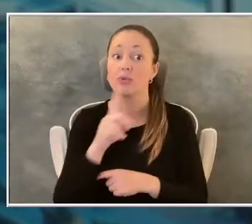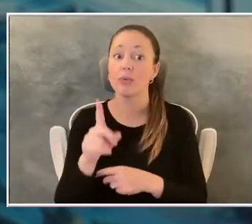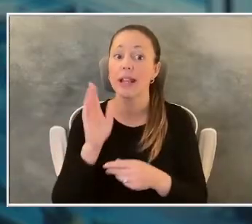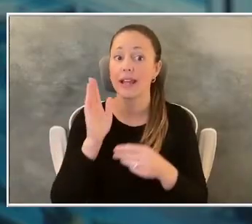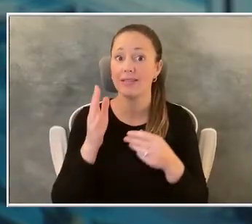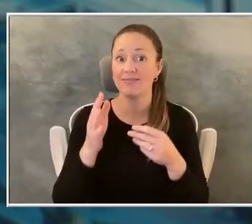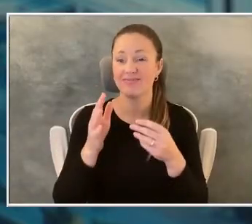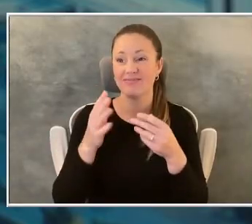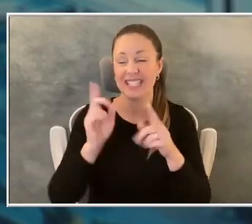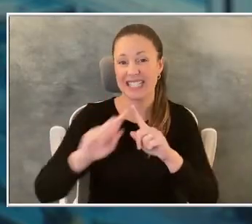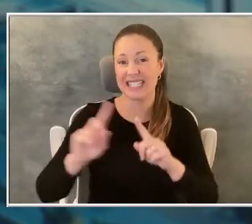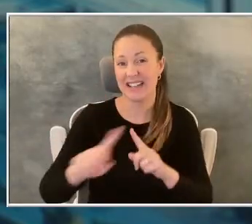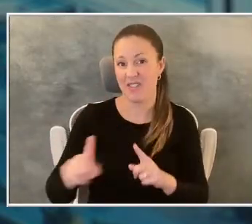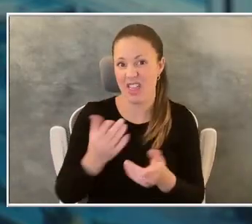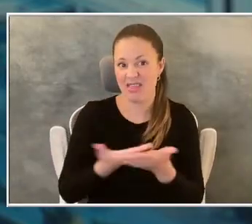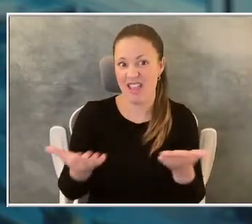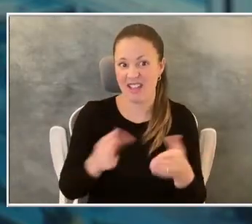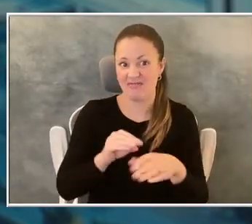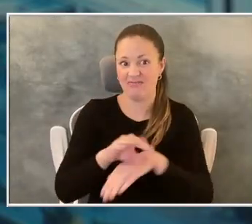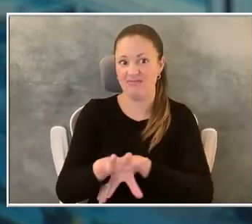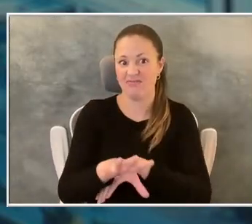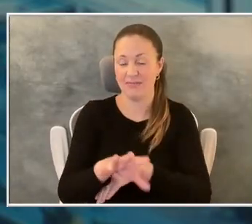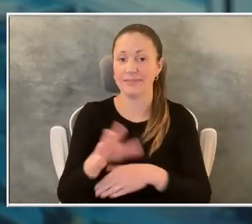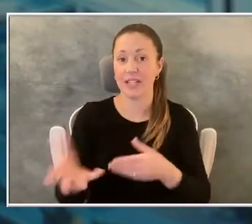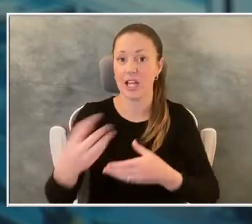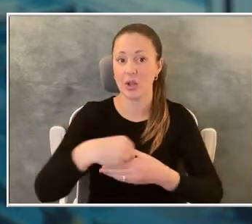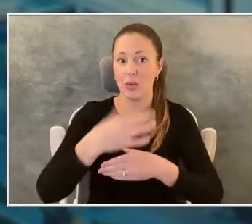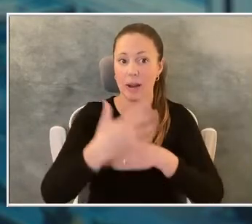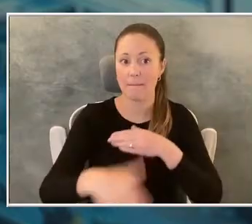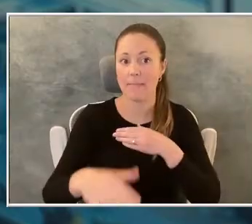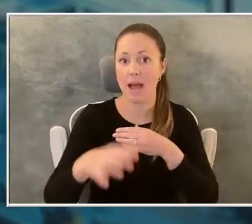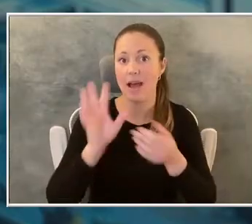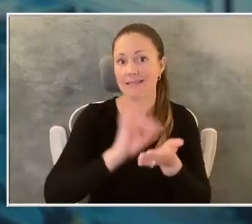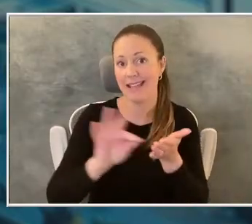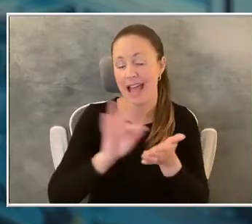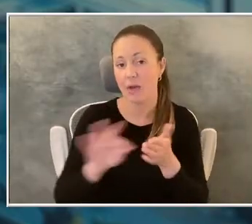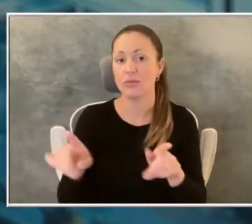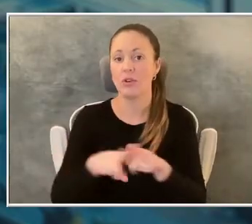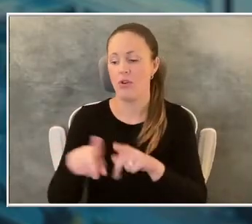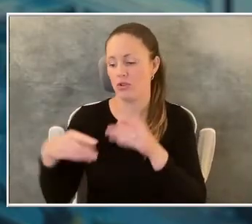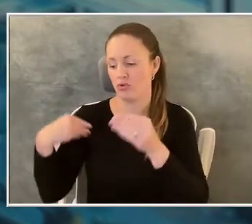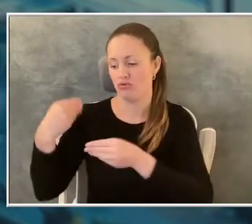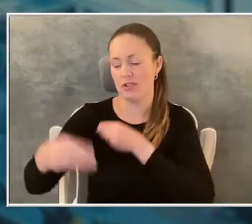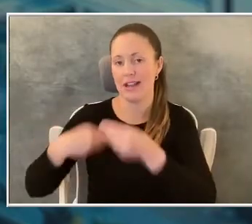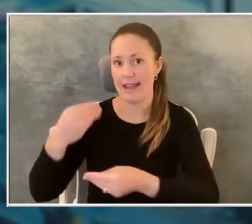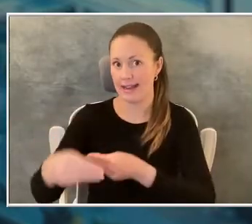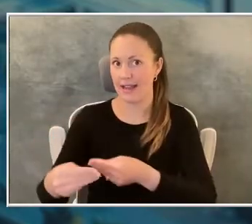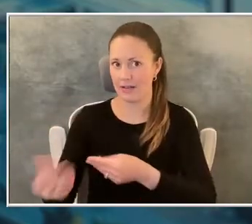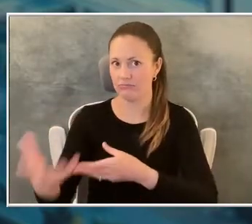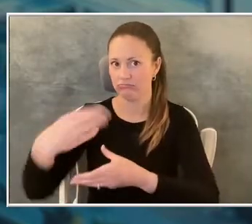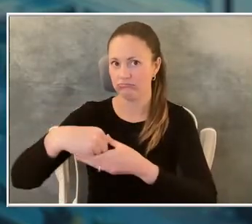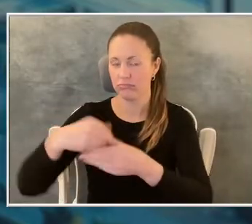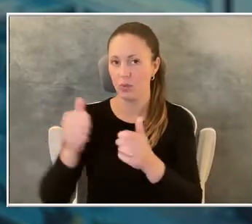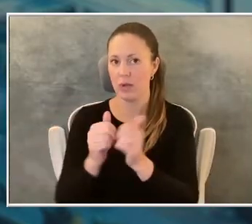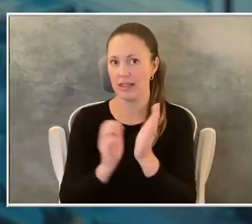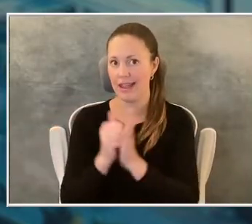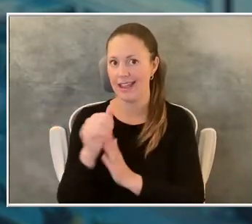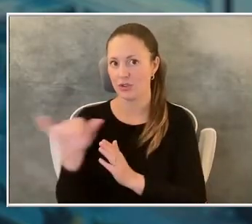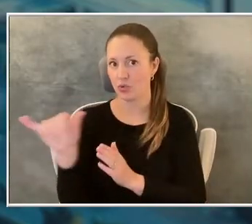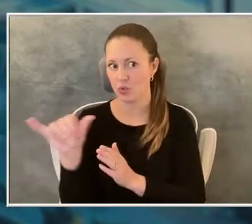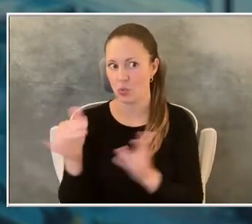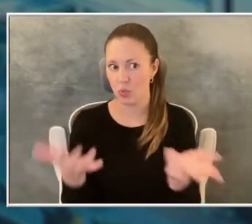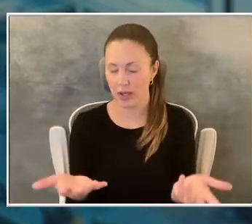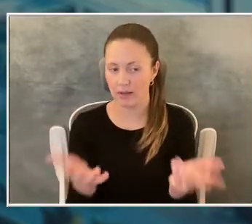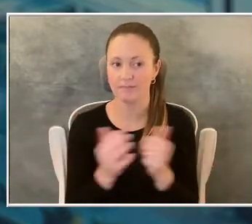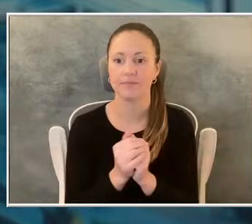and more recently we look at the genetic makeup, the genetic signature of the cancer. And so there